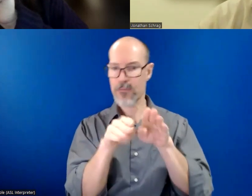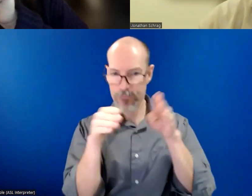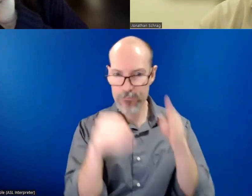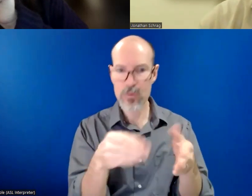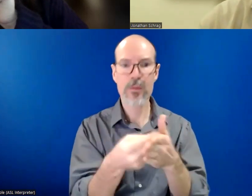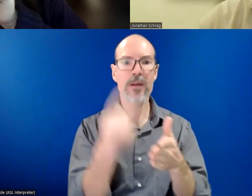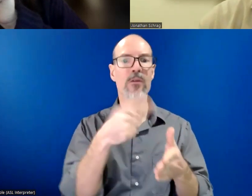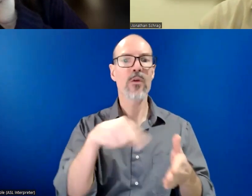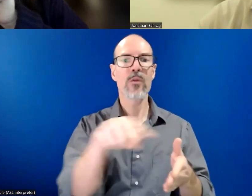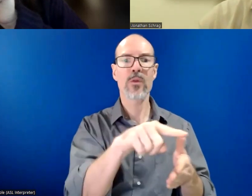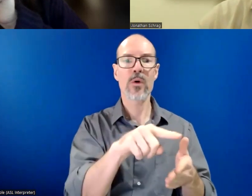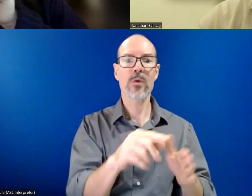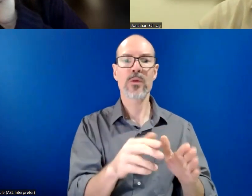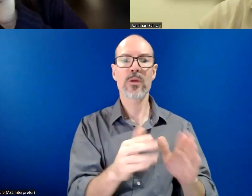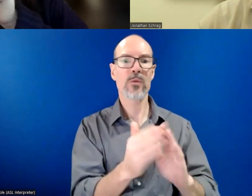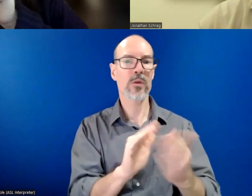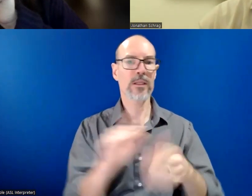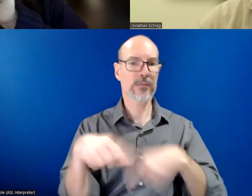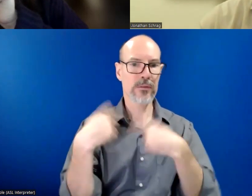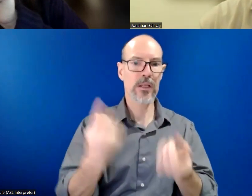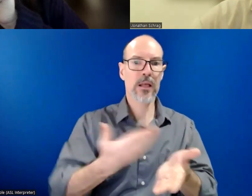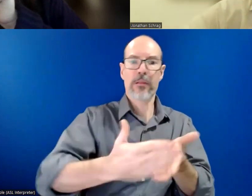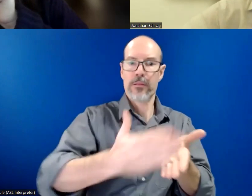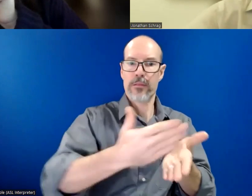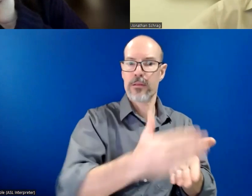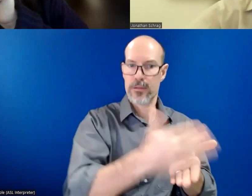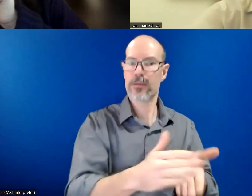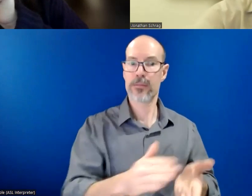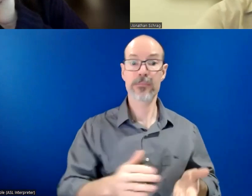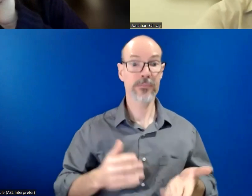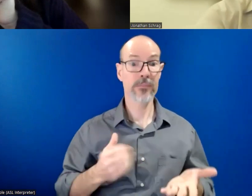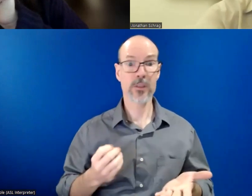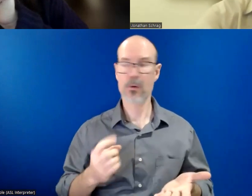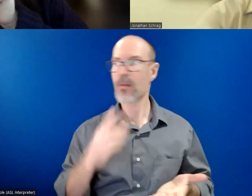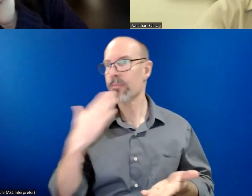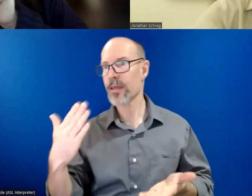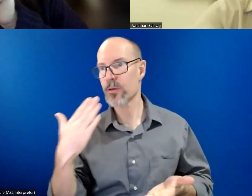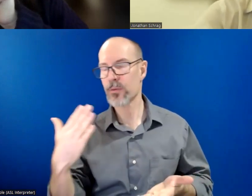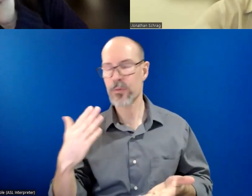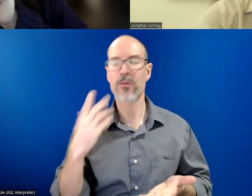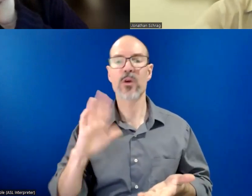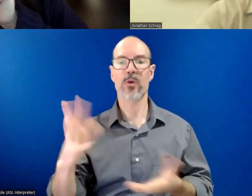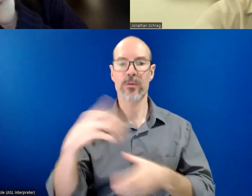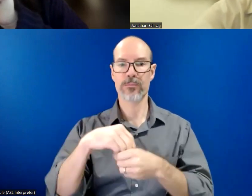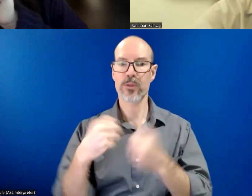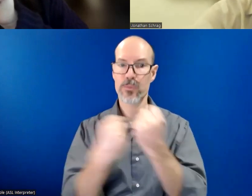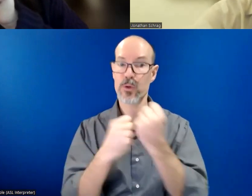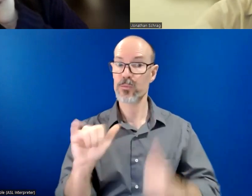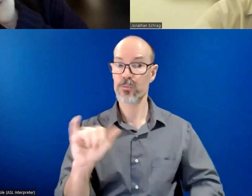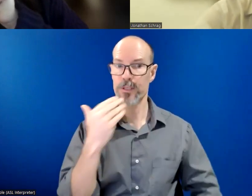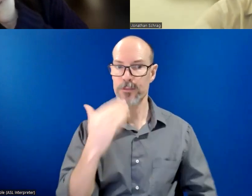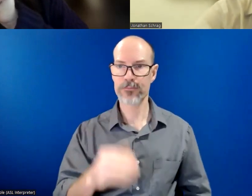collaboration, and we're very grateful for that and for all of your engagement. So thank you. No, thank you, Jonathan